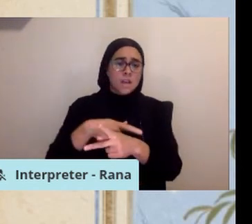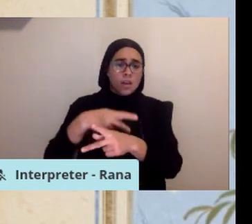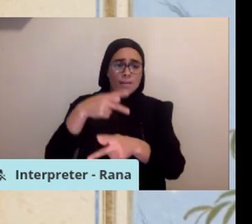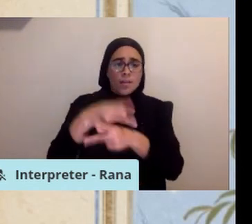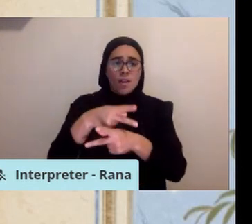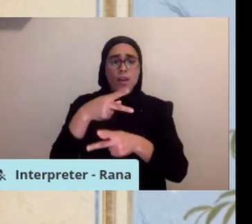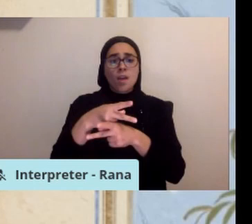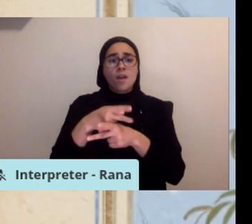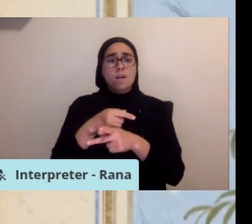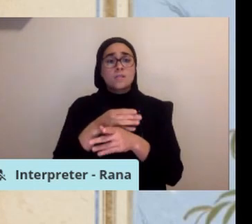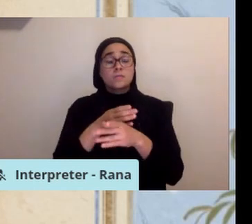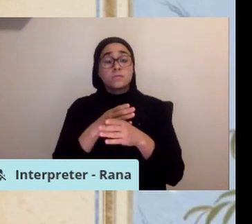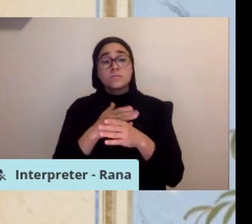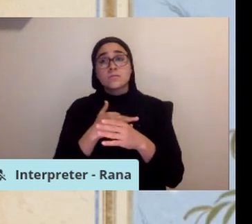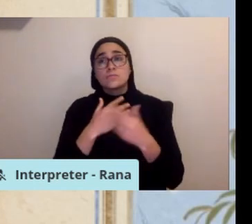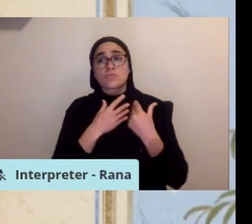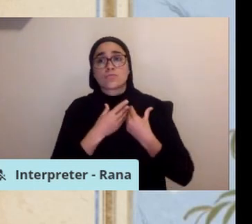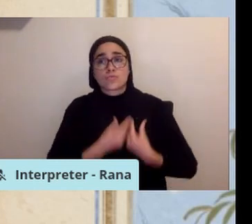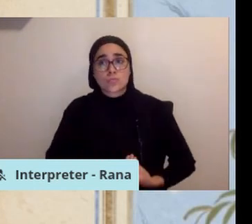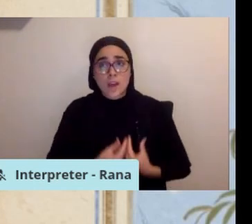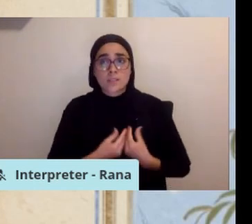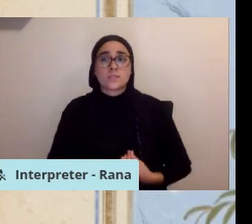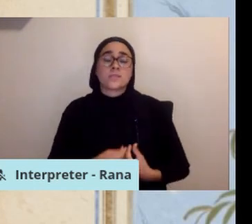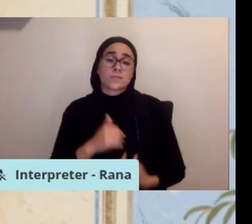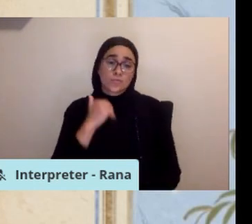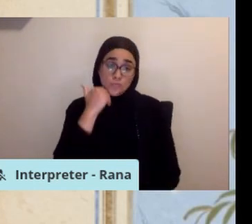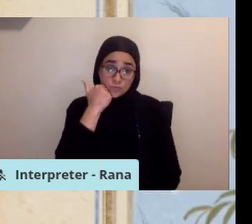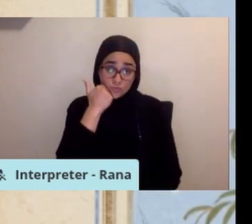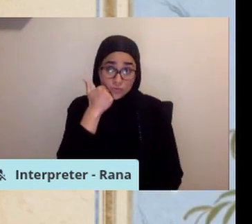was kind. He was gentle. He was a bit shy,